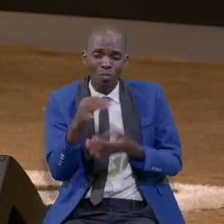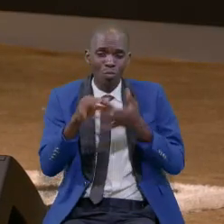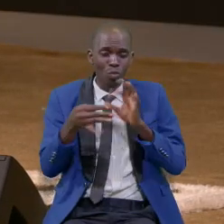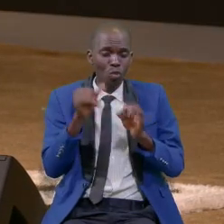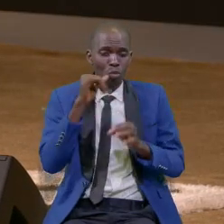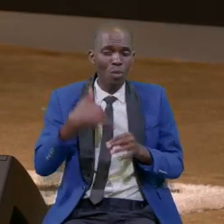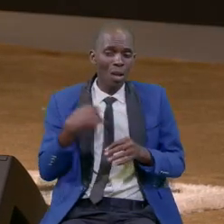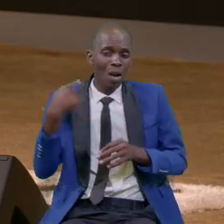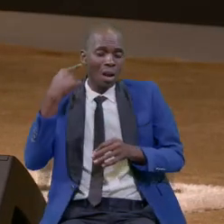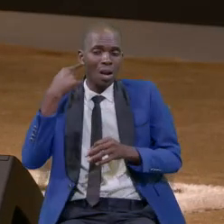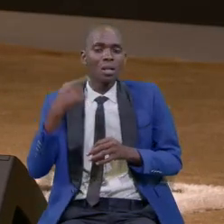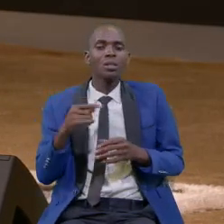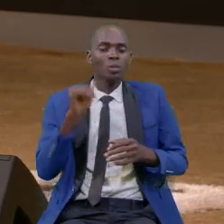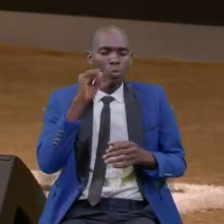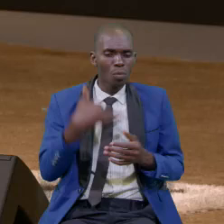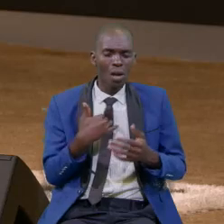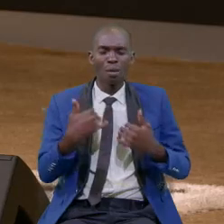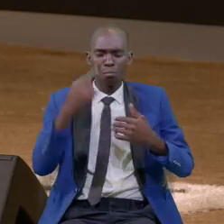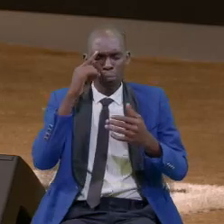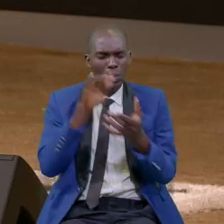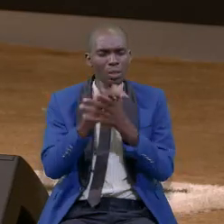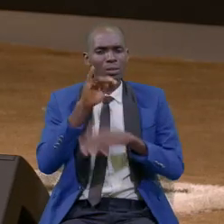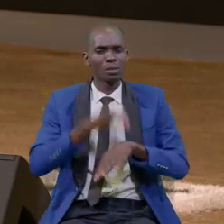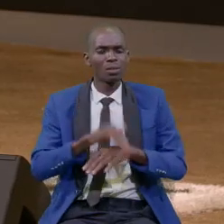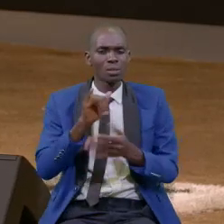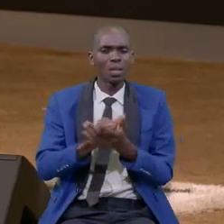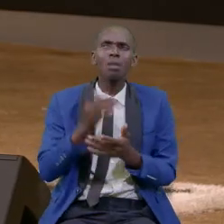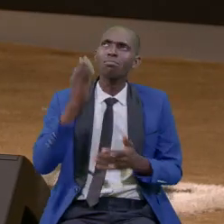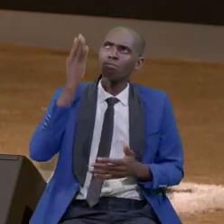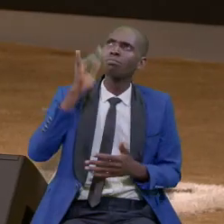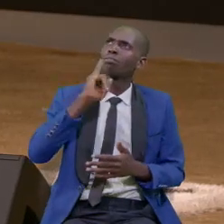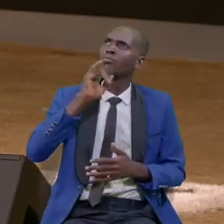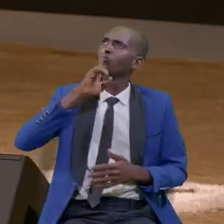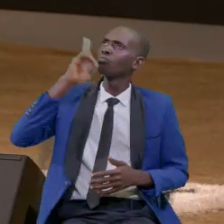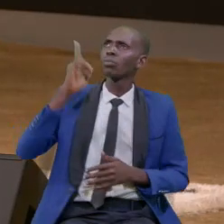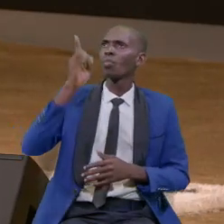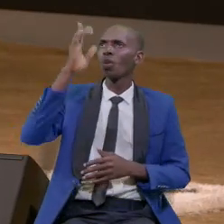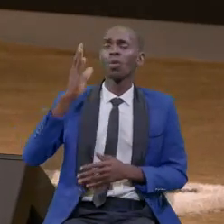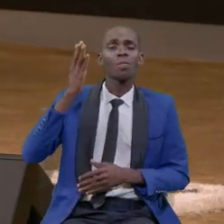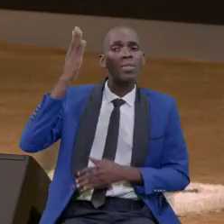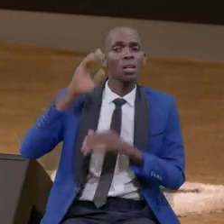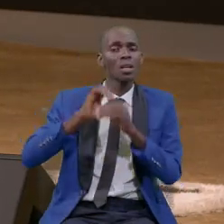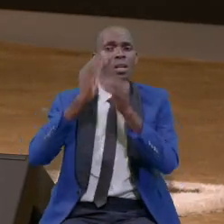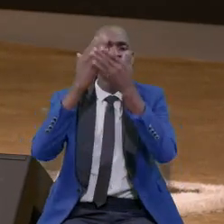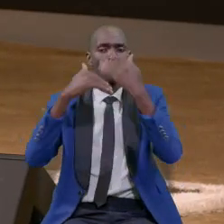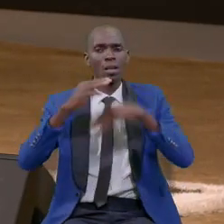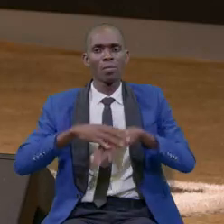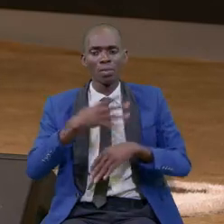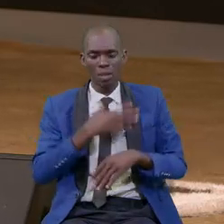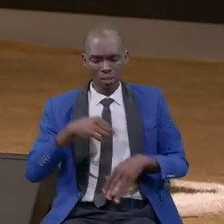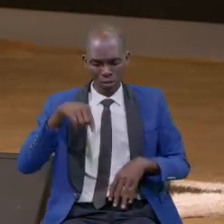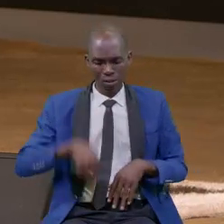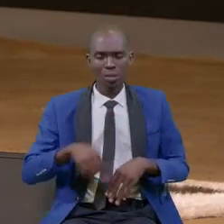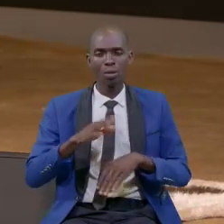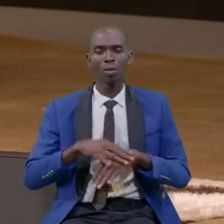know there is this God, the God in heaven above and in the earth beneath.